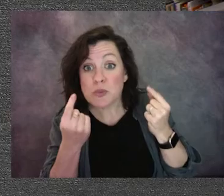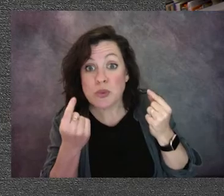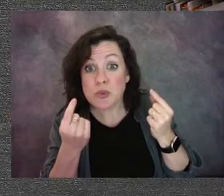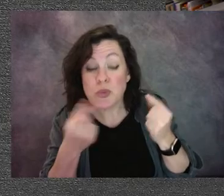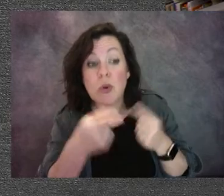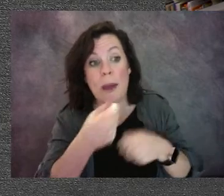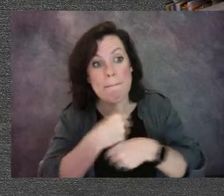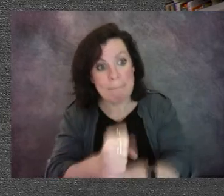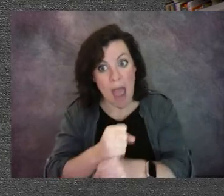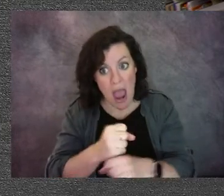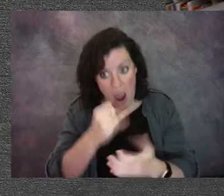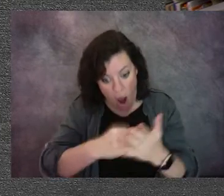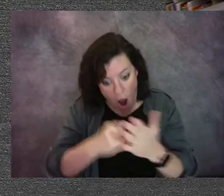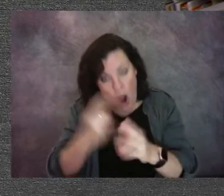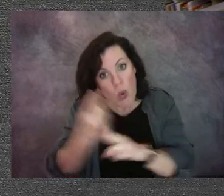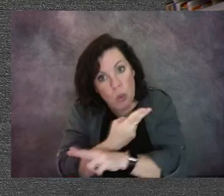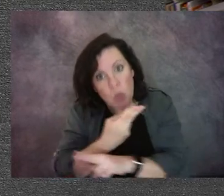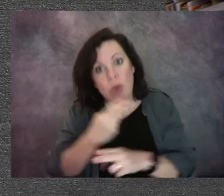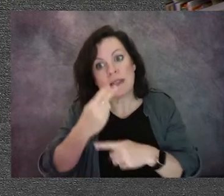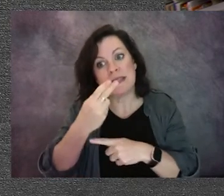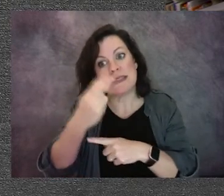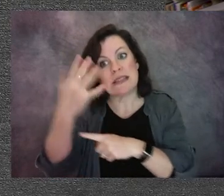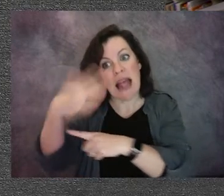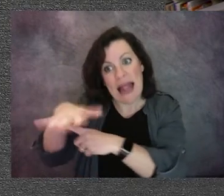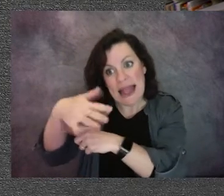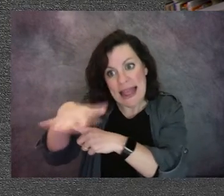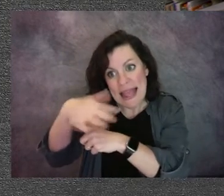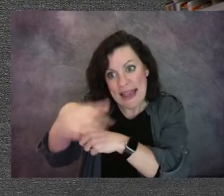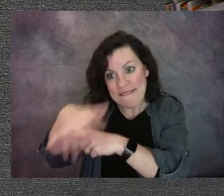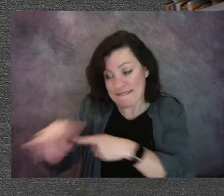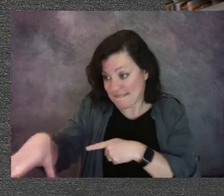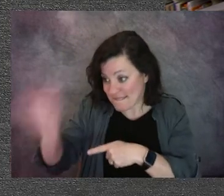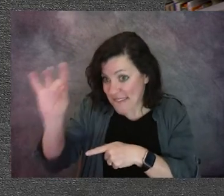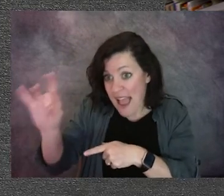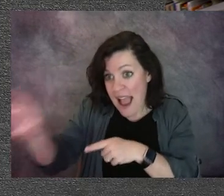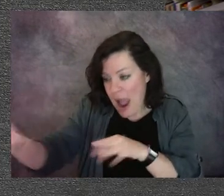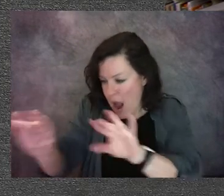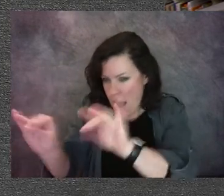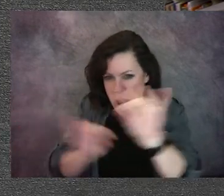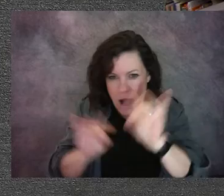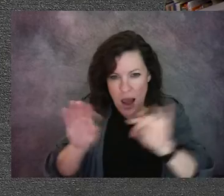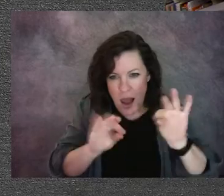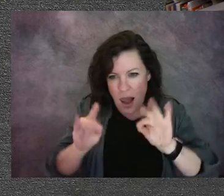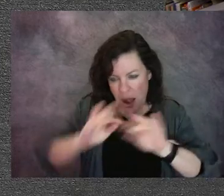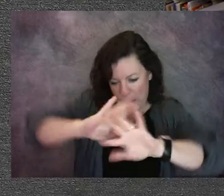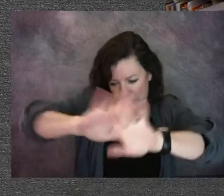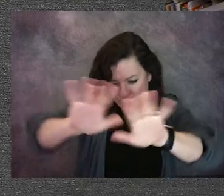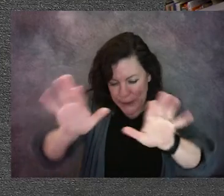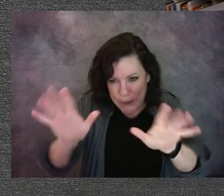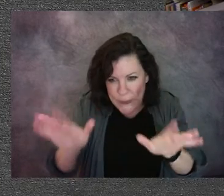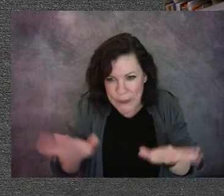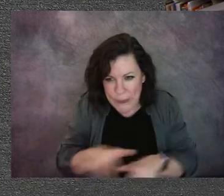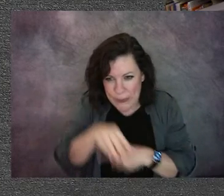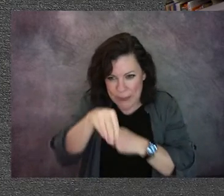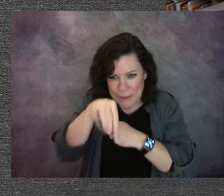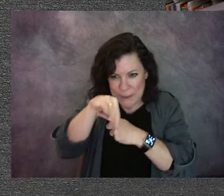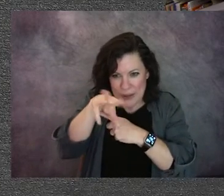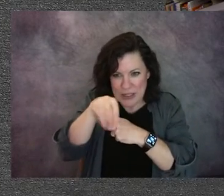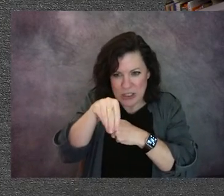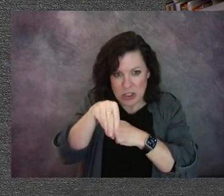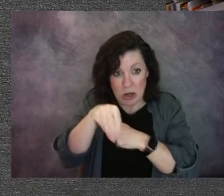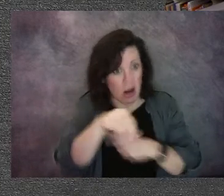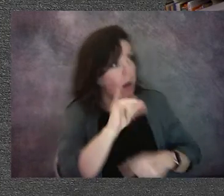leaves. He took all these leaves outside and formed an artwork, and then he took a picture of it. Isn't